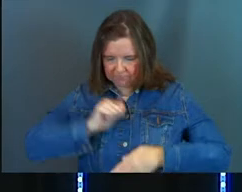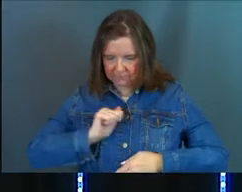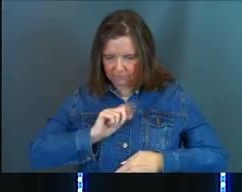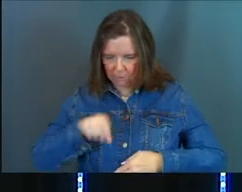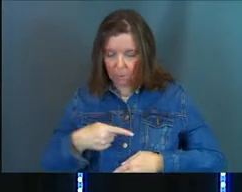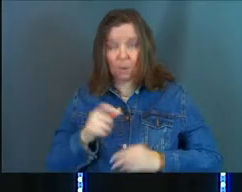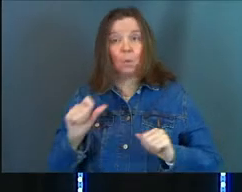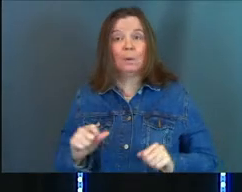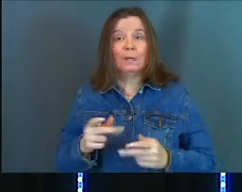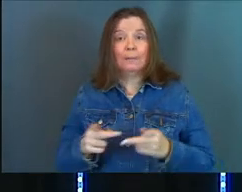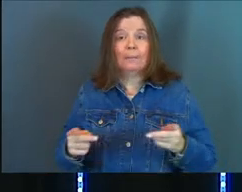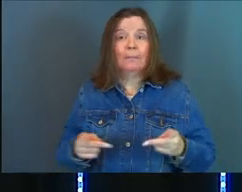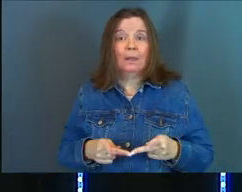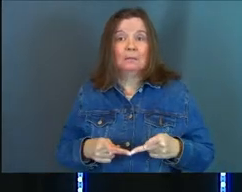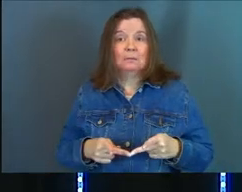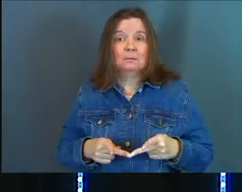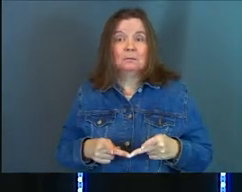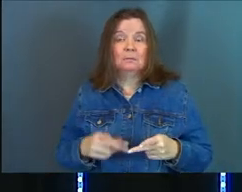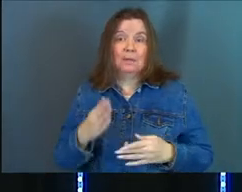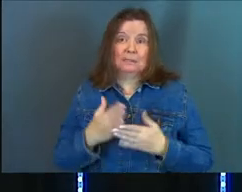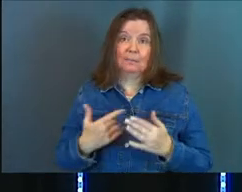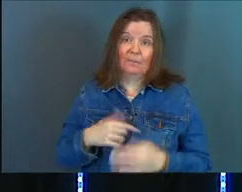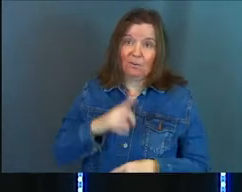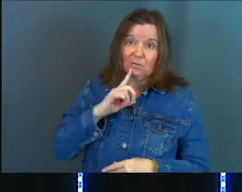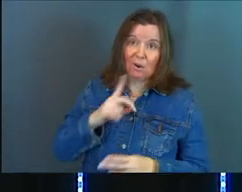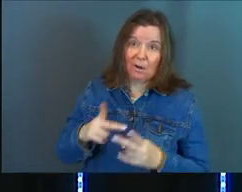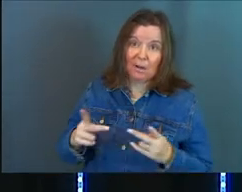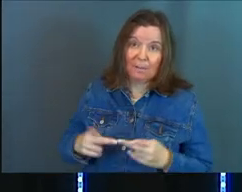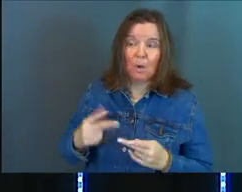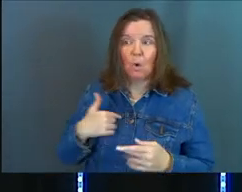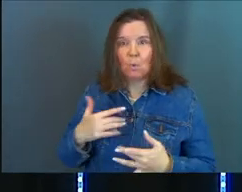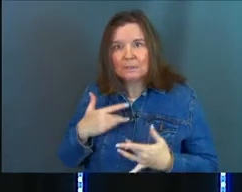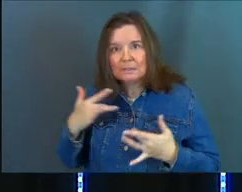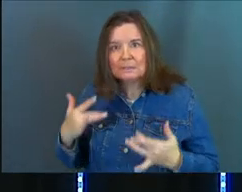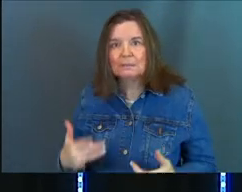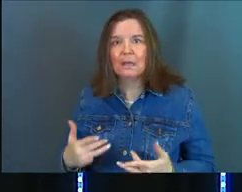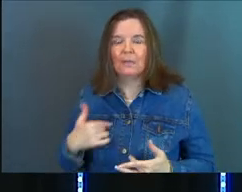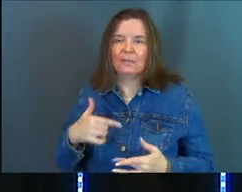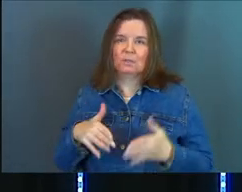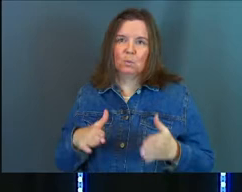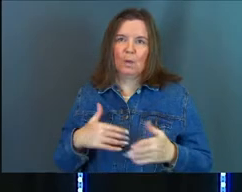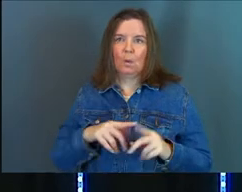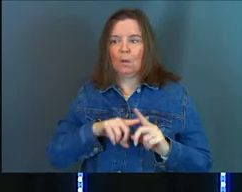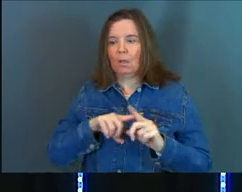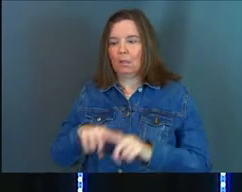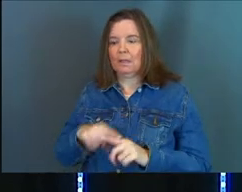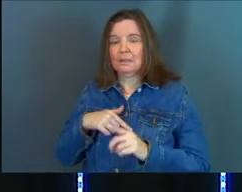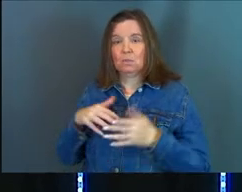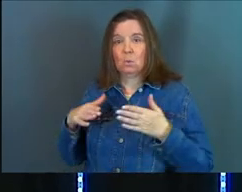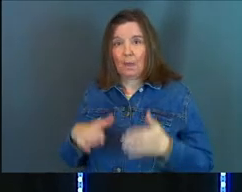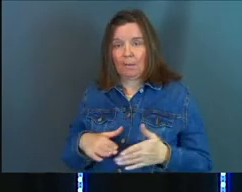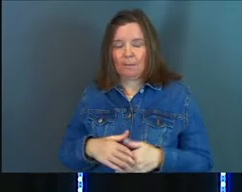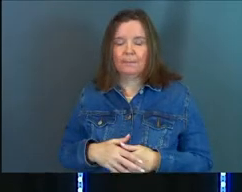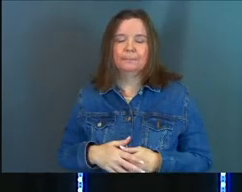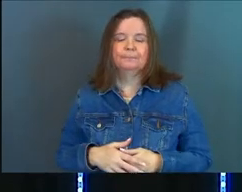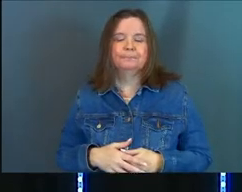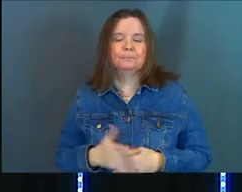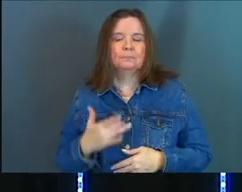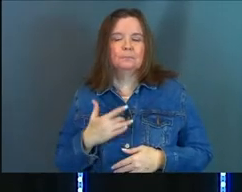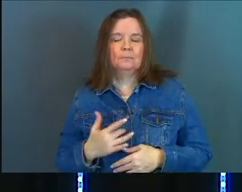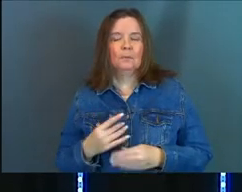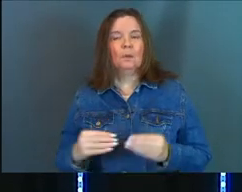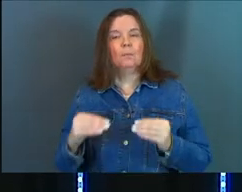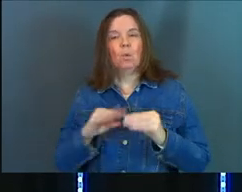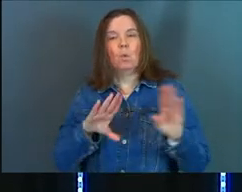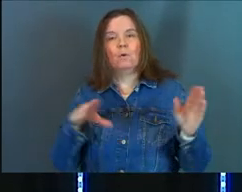So we can be in a place, and some of us are in a place, or we tend this way, we lean this way, where